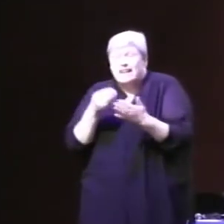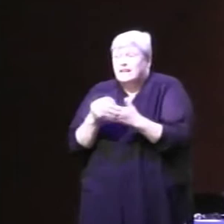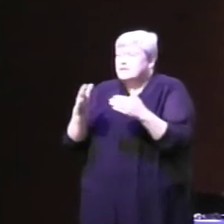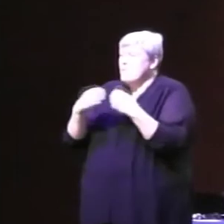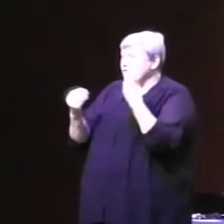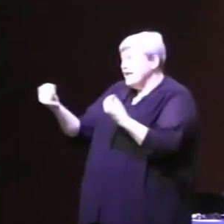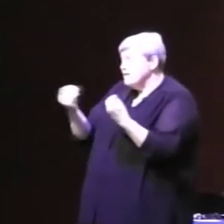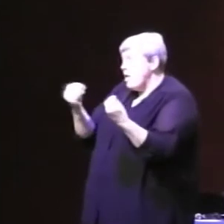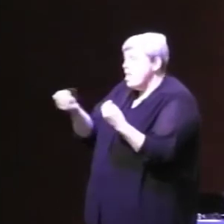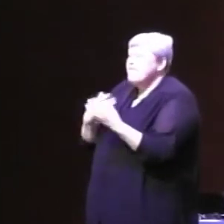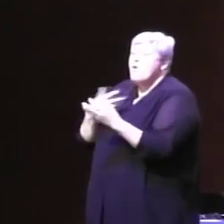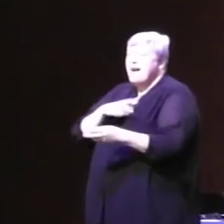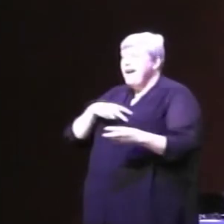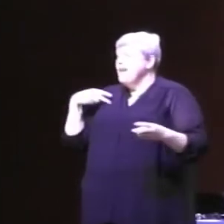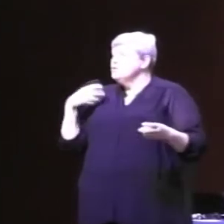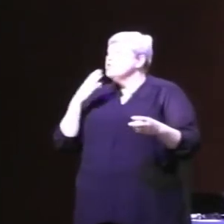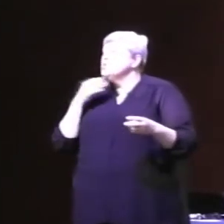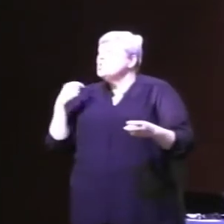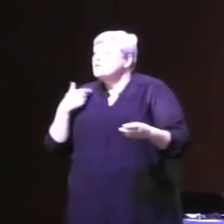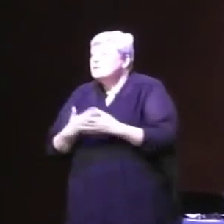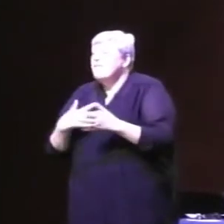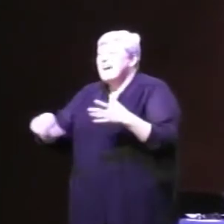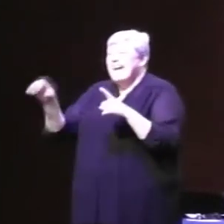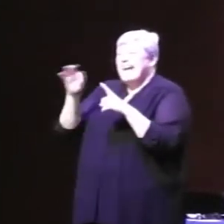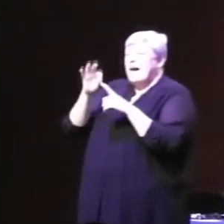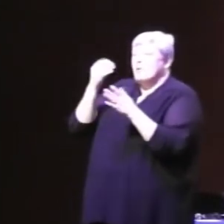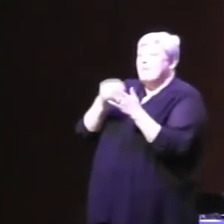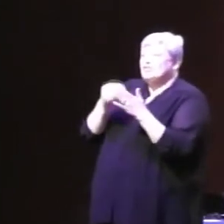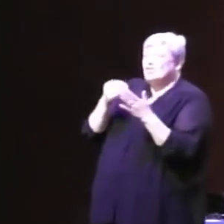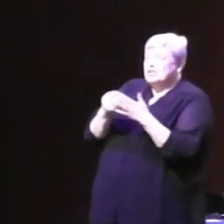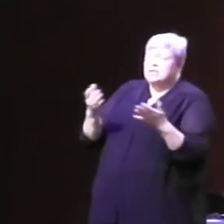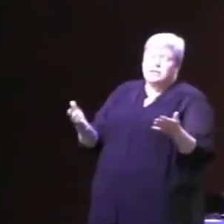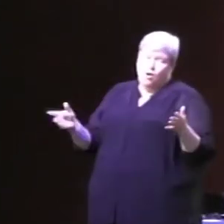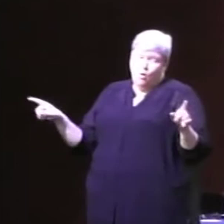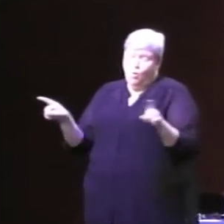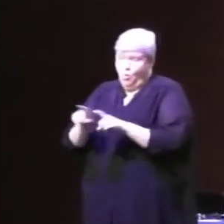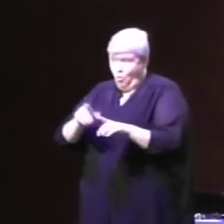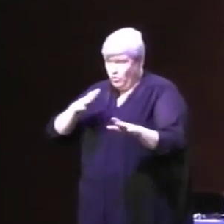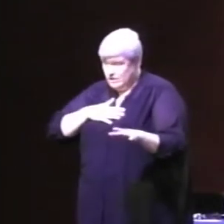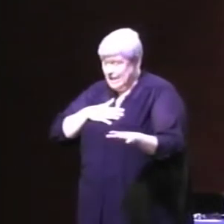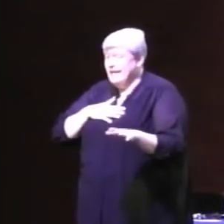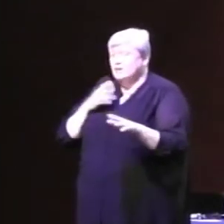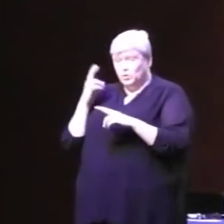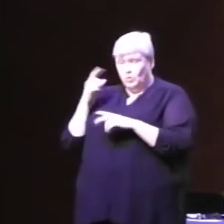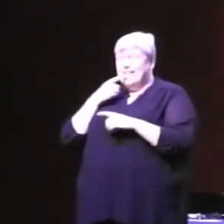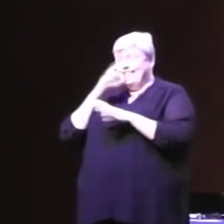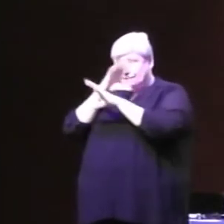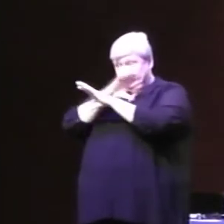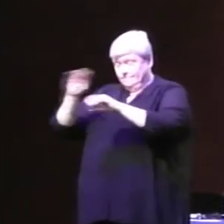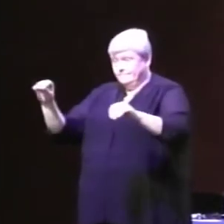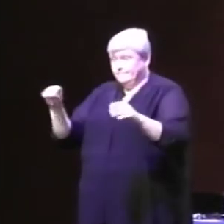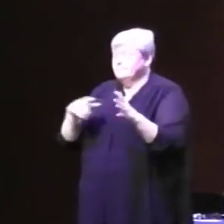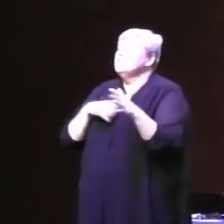for councils in the use of capital budgets. We also like to draw Congress' attention to the Unite Debt